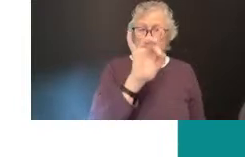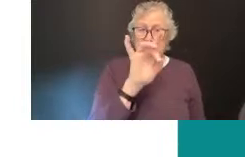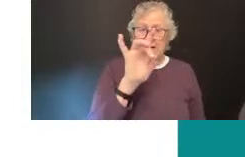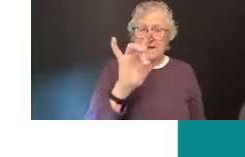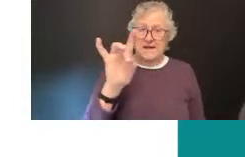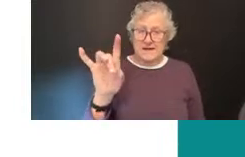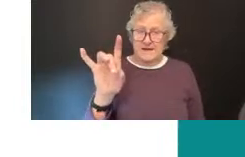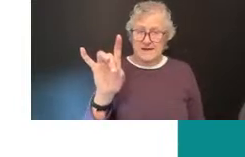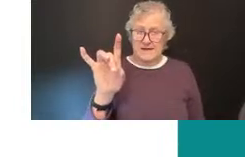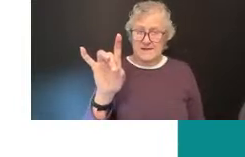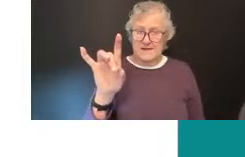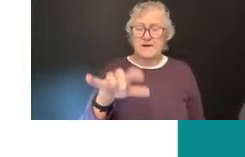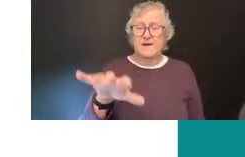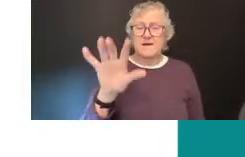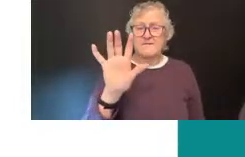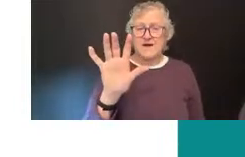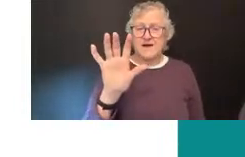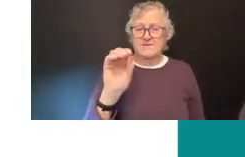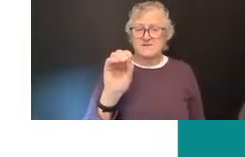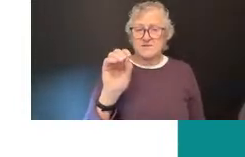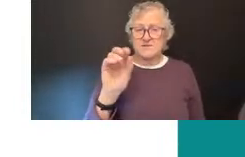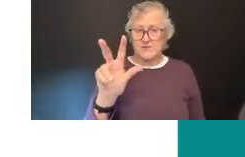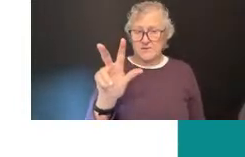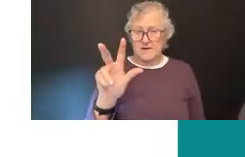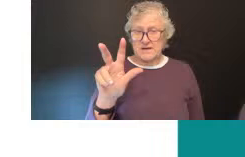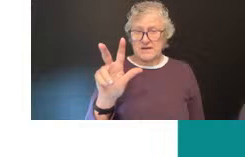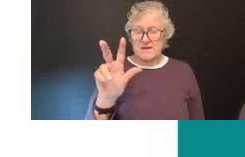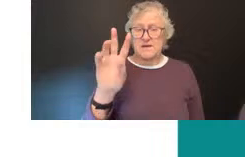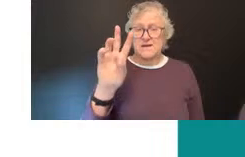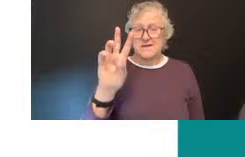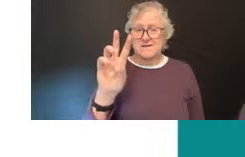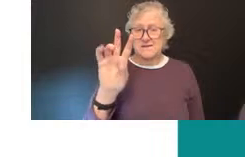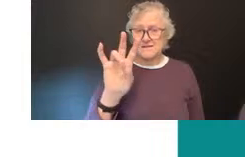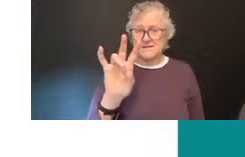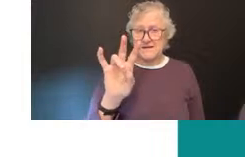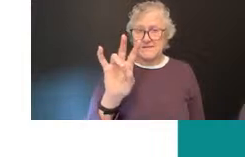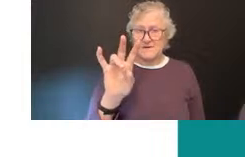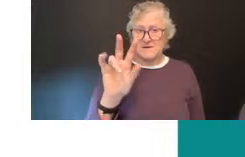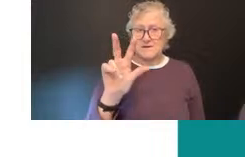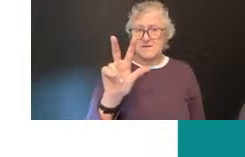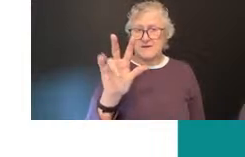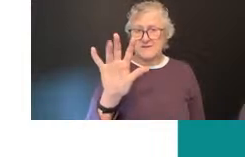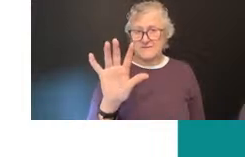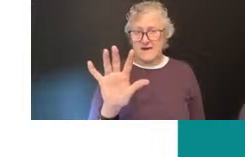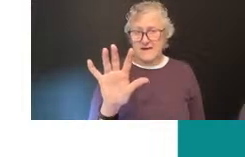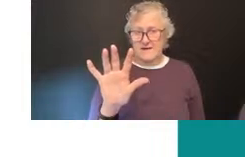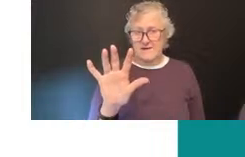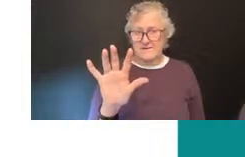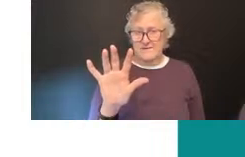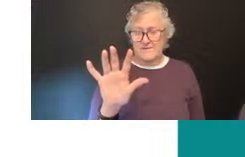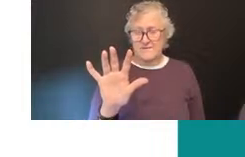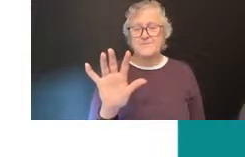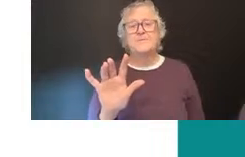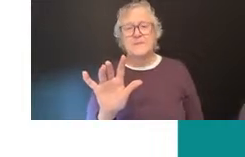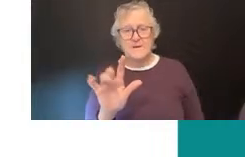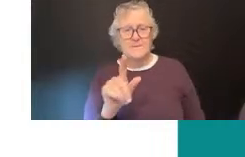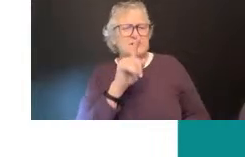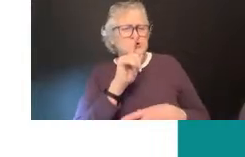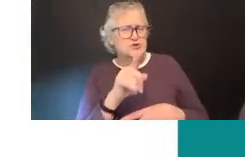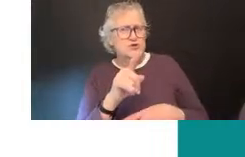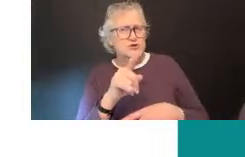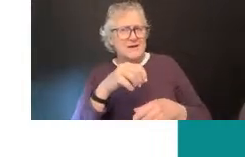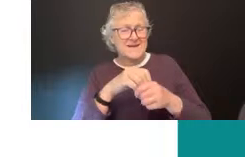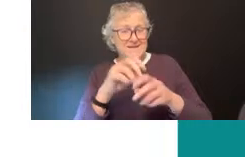888-503-6735 toll-free and state ESG Public Comment in your message. All written comments must be